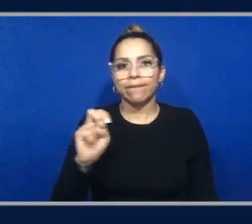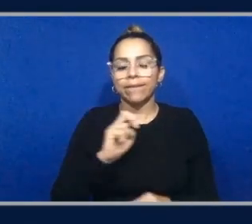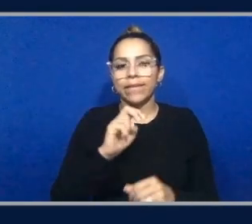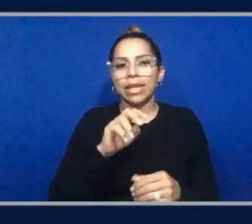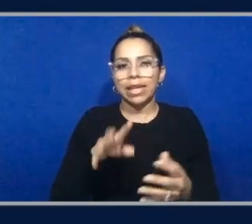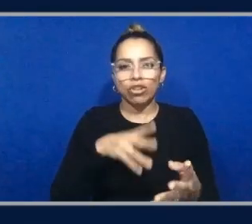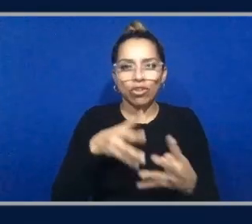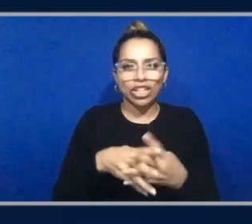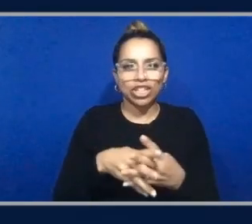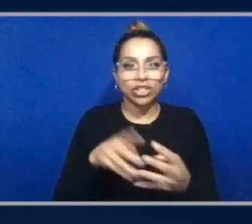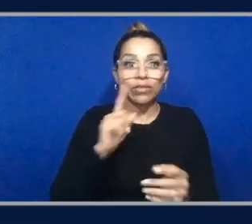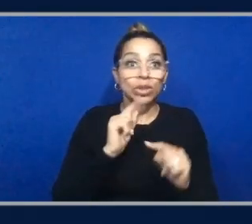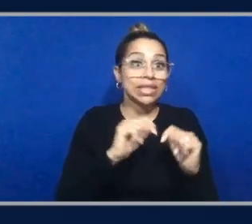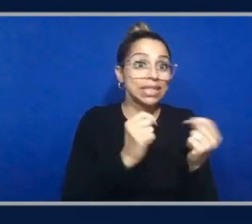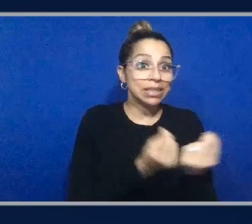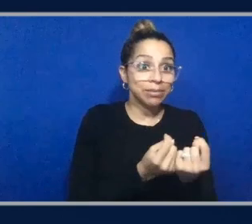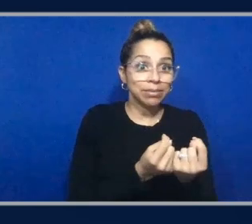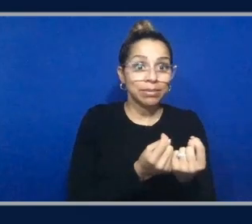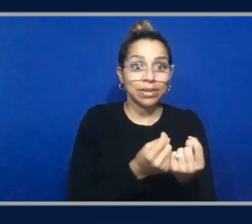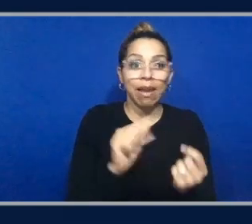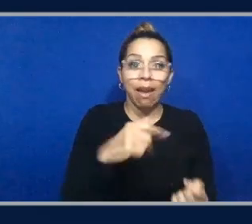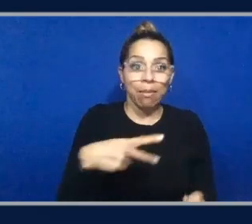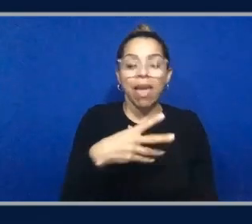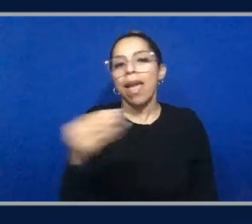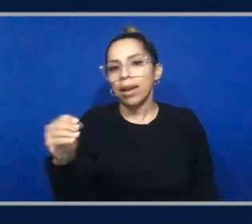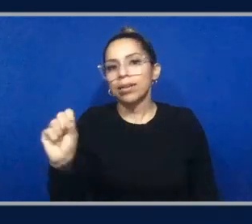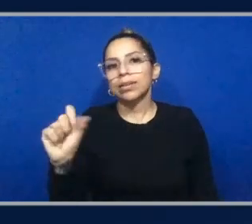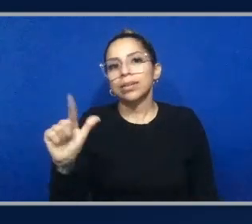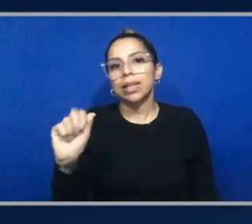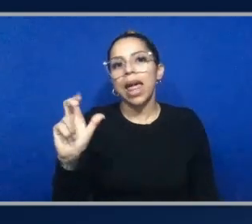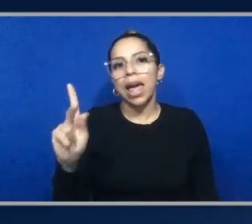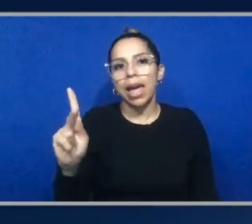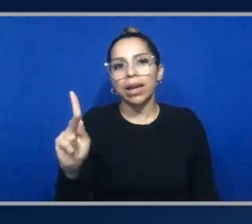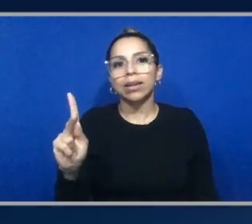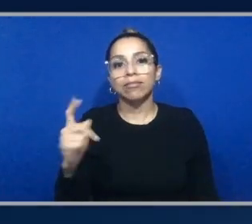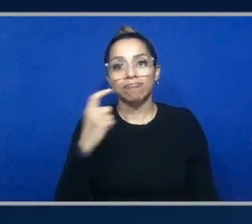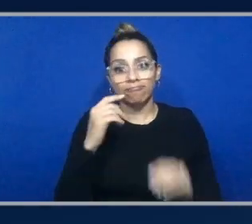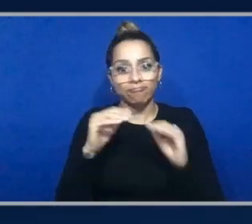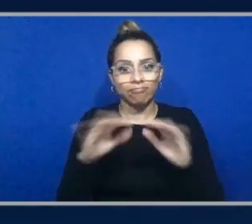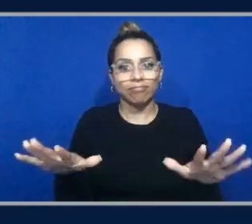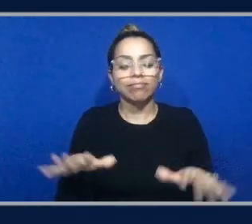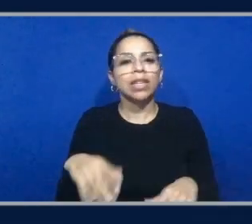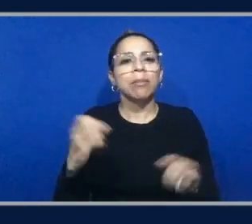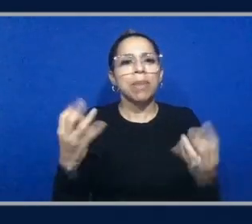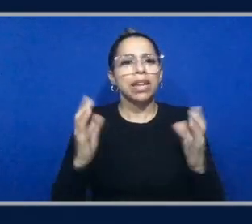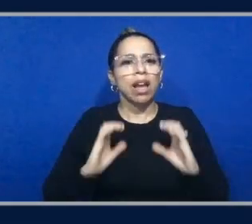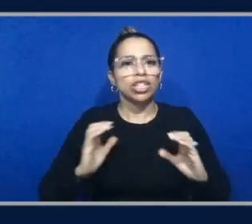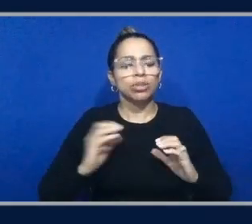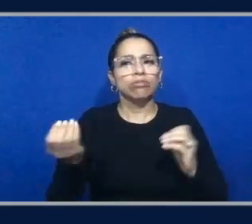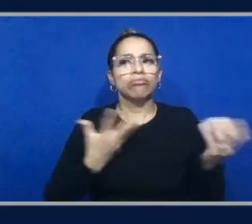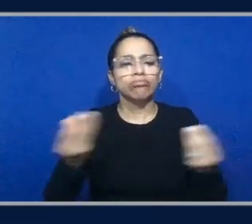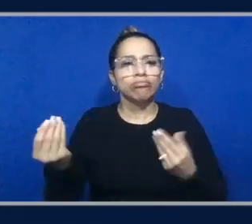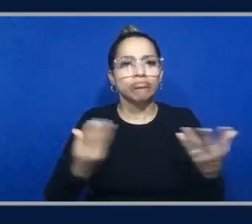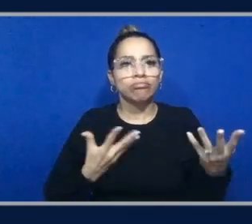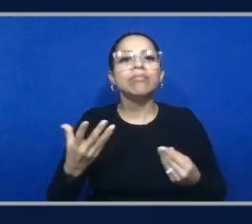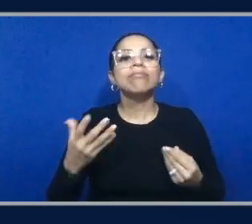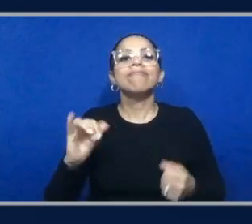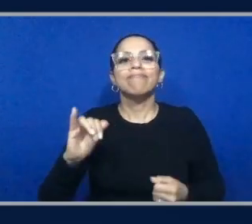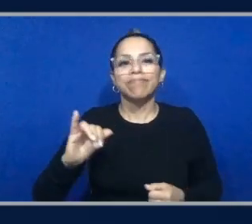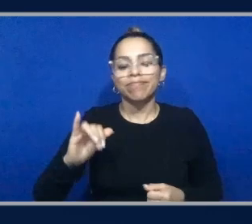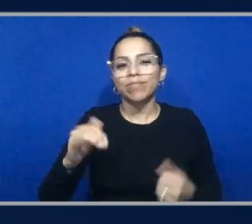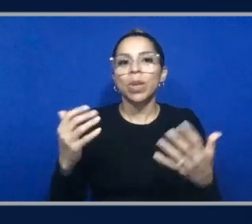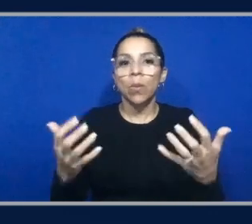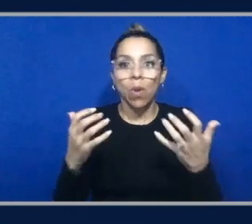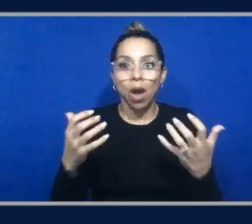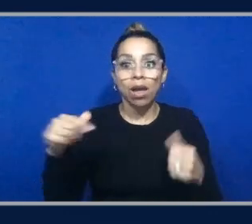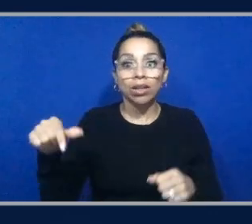these both out because we've been hearing from a lot of customers that they really want Q Business to be where their users do